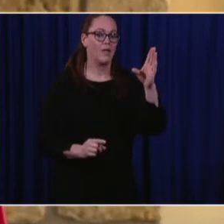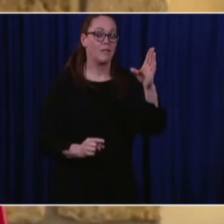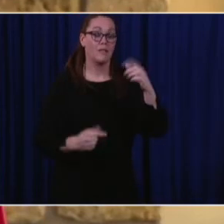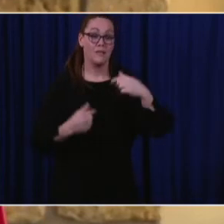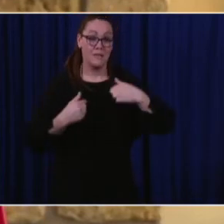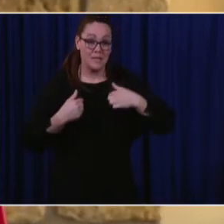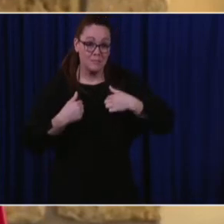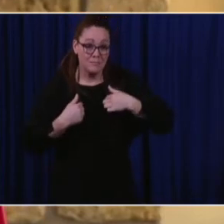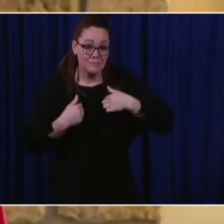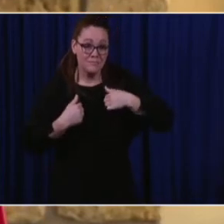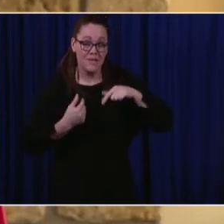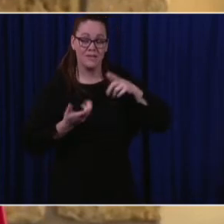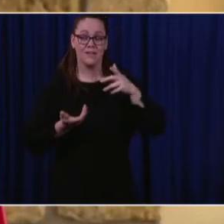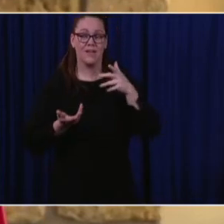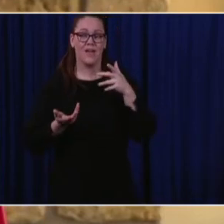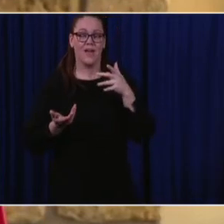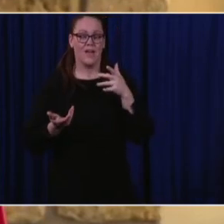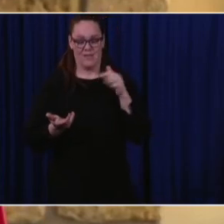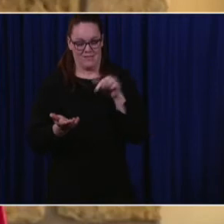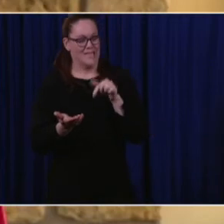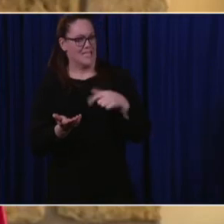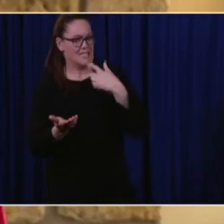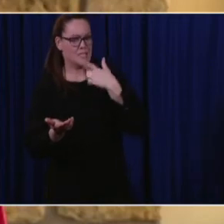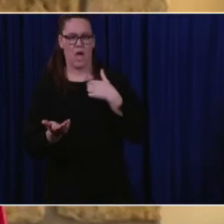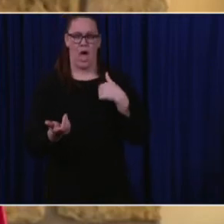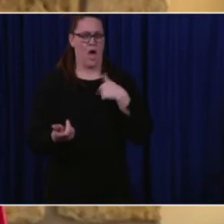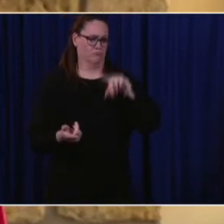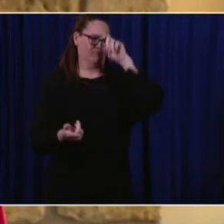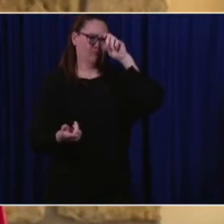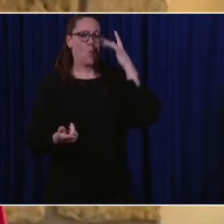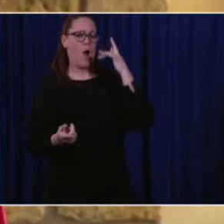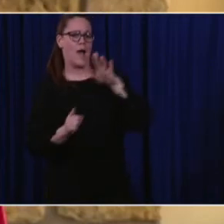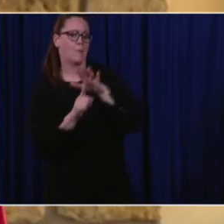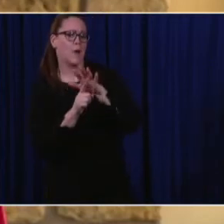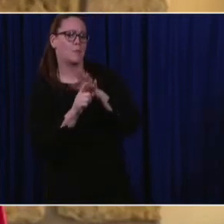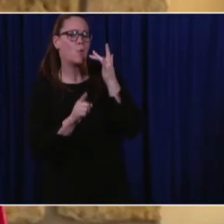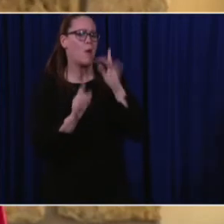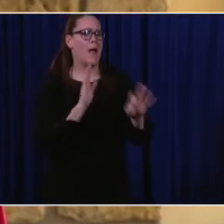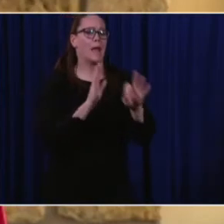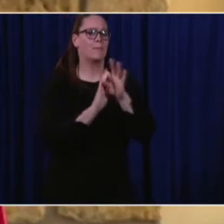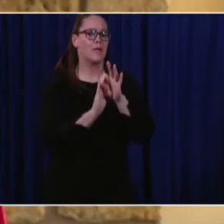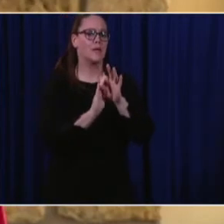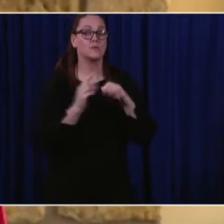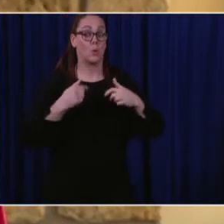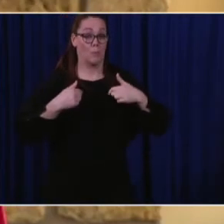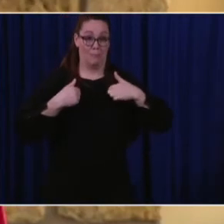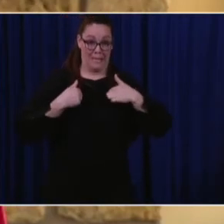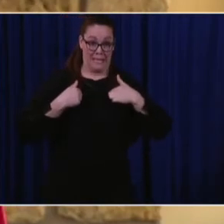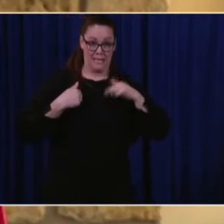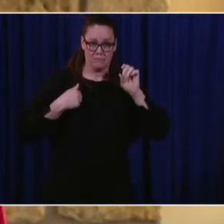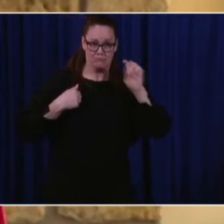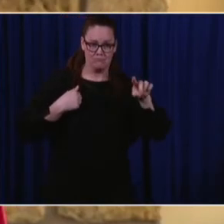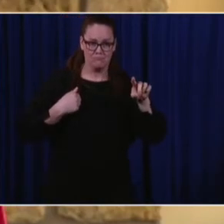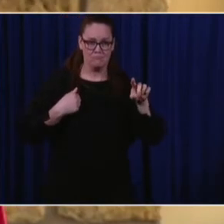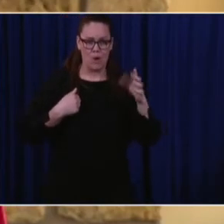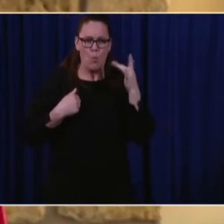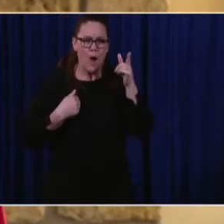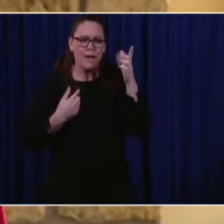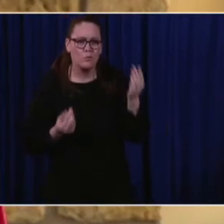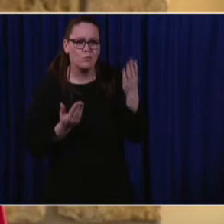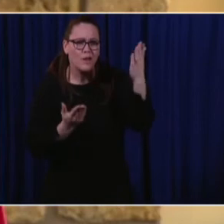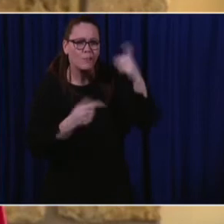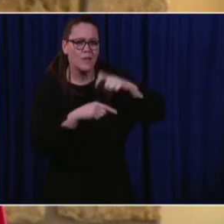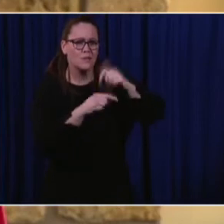their popularity. Governor, can you clarify why you went with the curfew and who recommended that you do